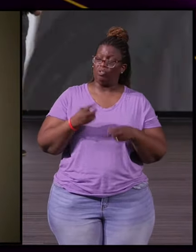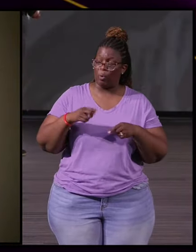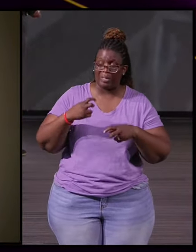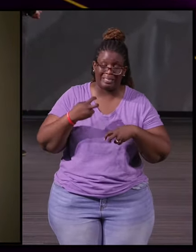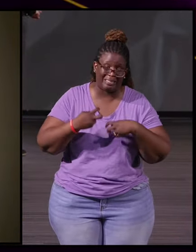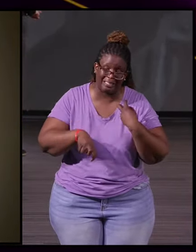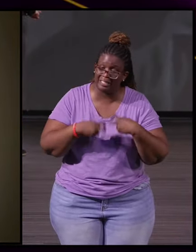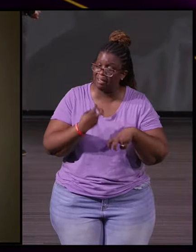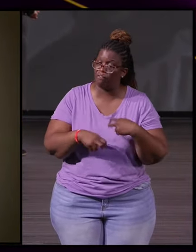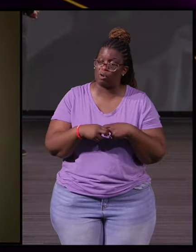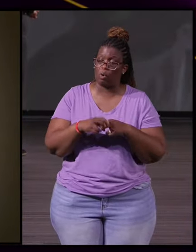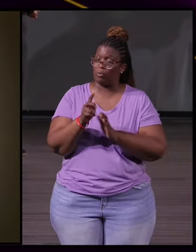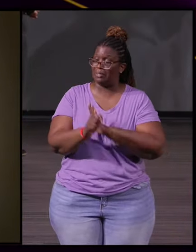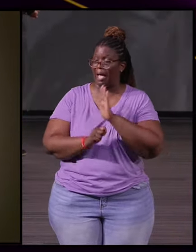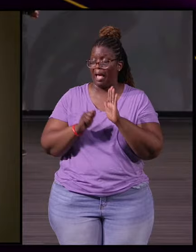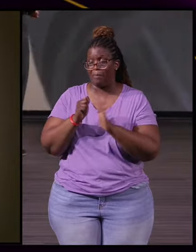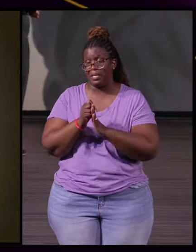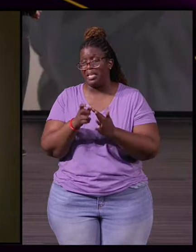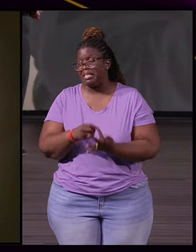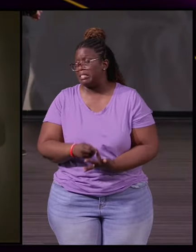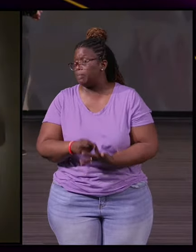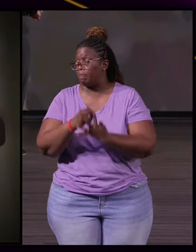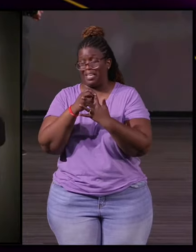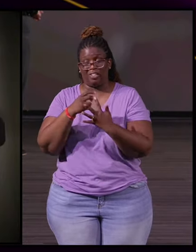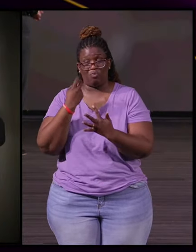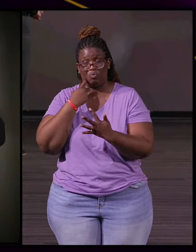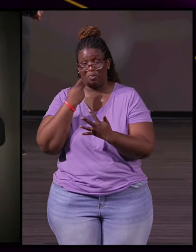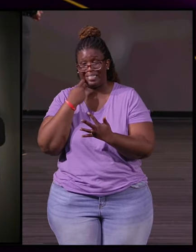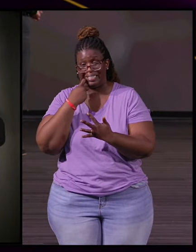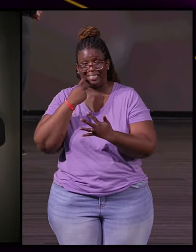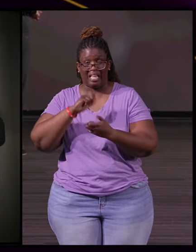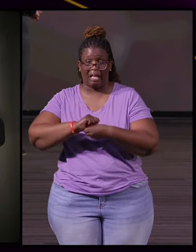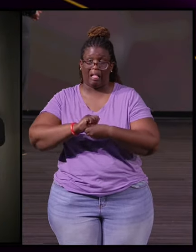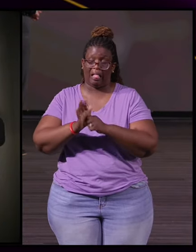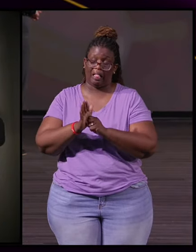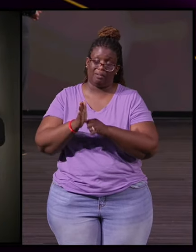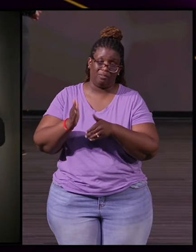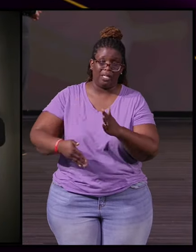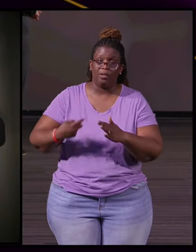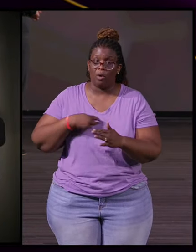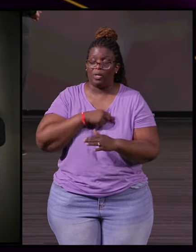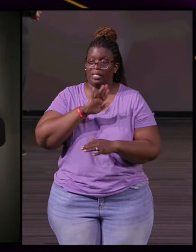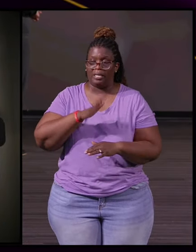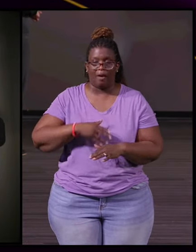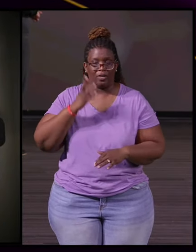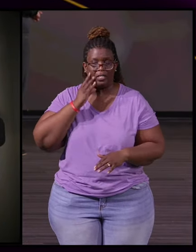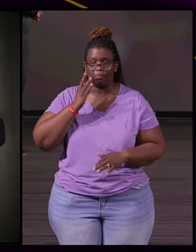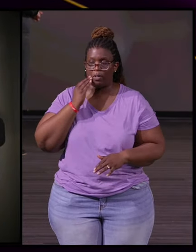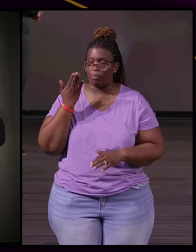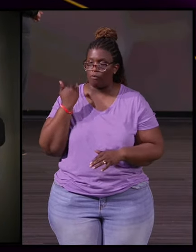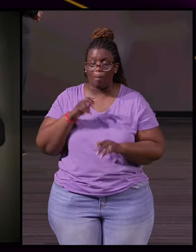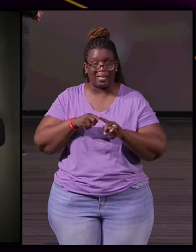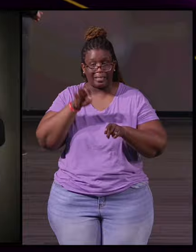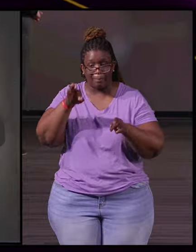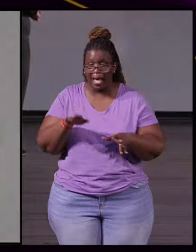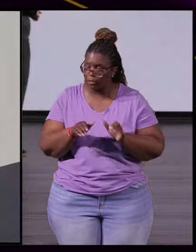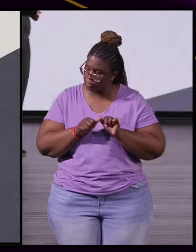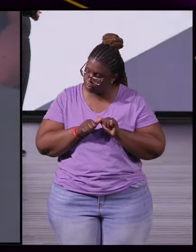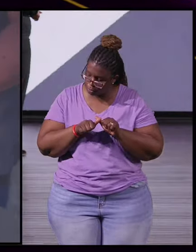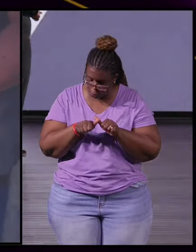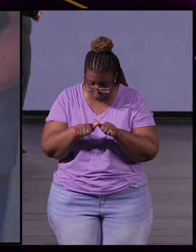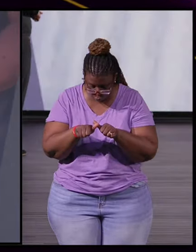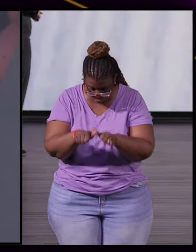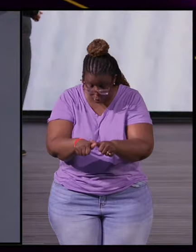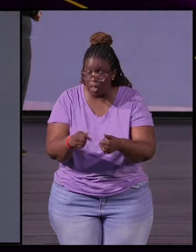some dark times, especially as we've come out of a season of something we've never seen before, but they hung in there. So